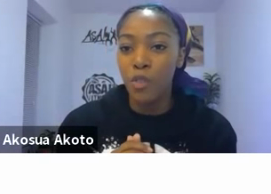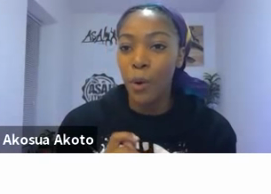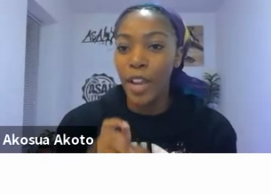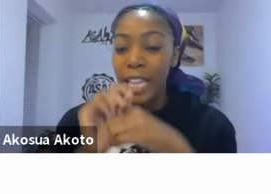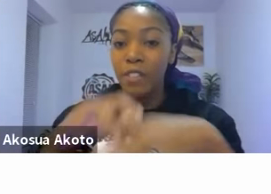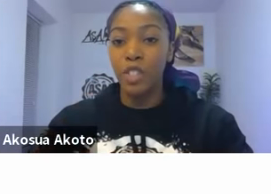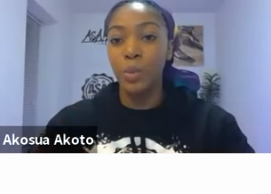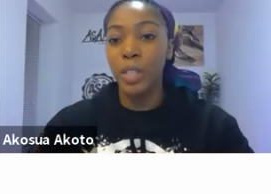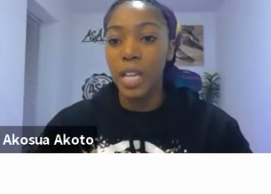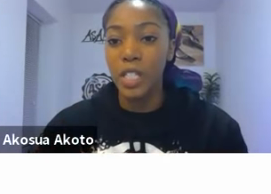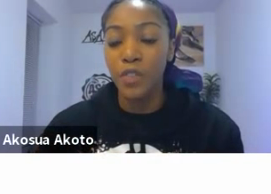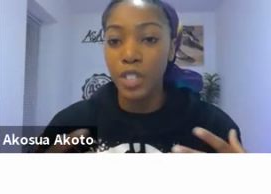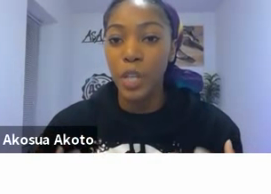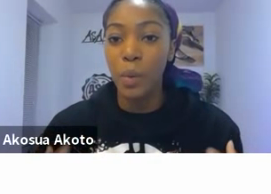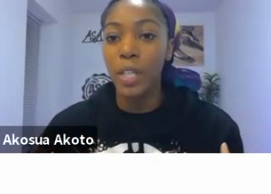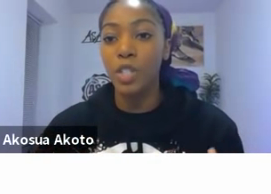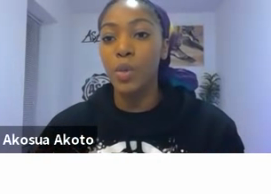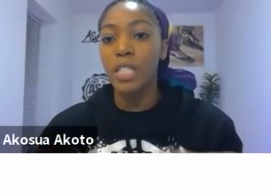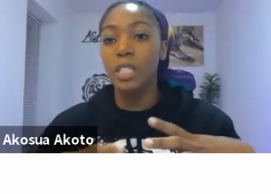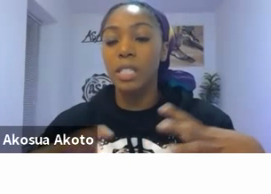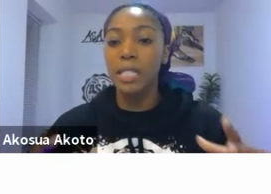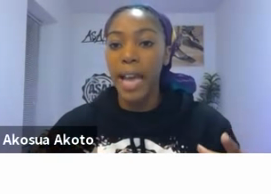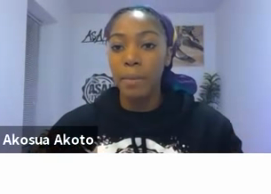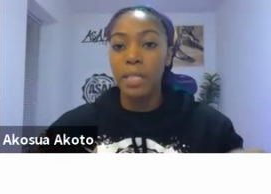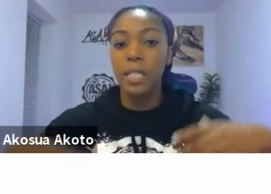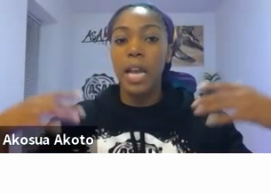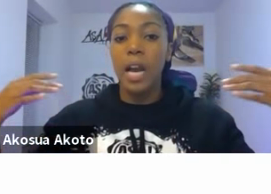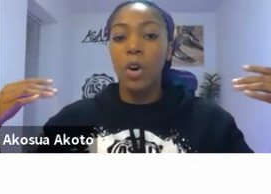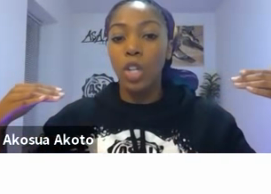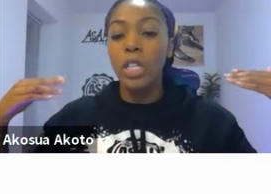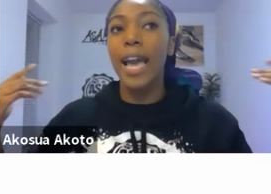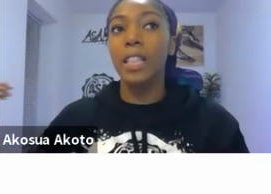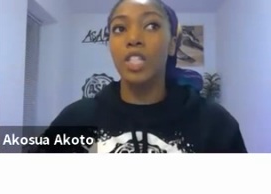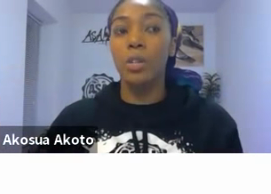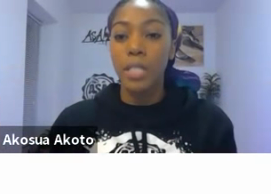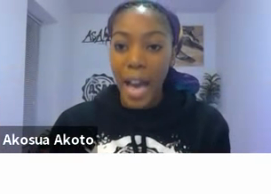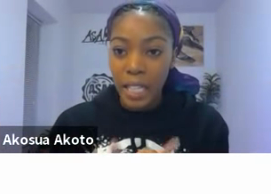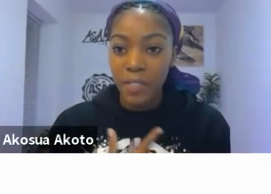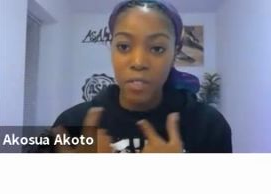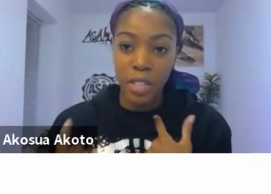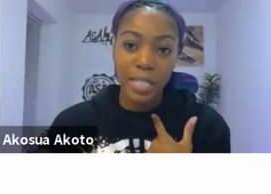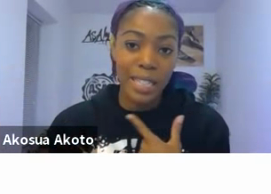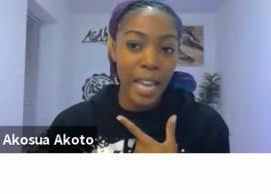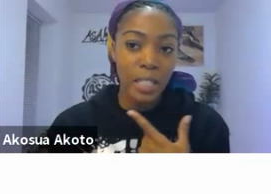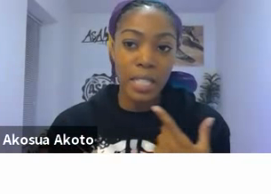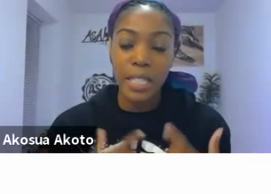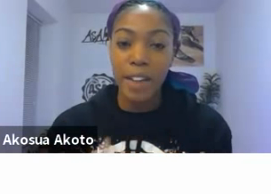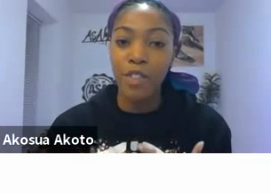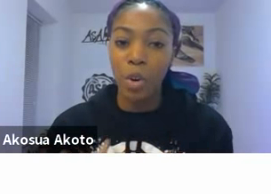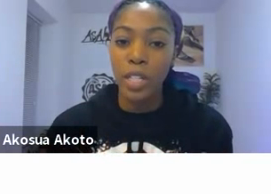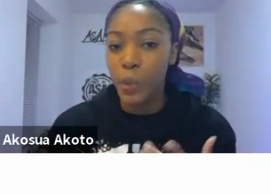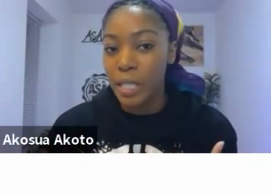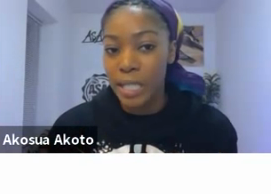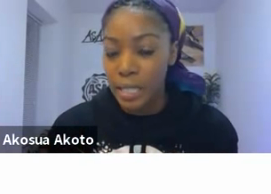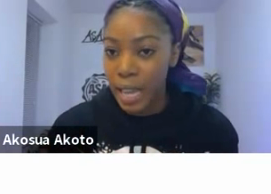look for individual things. The first thing we want to do is just establish or look at the totality of everything. Dance is